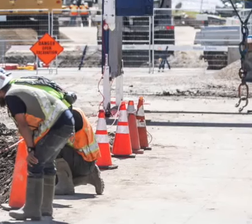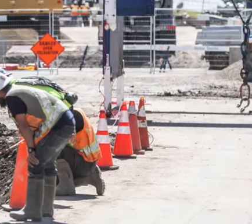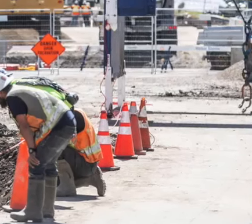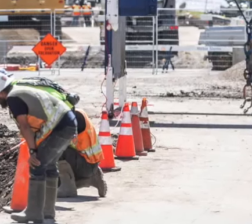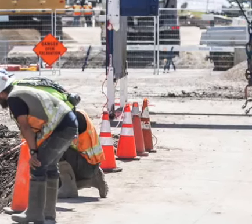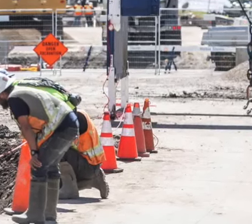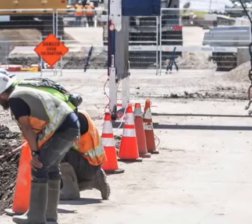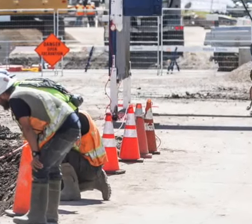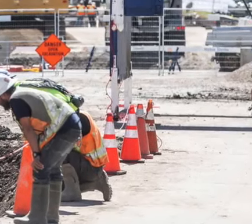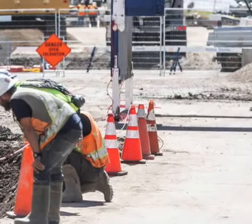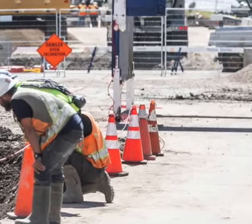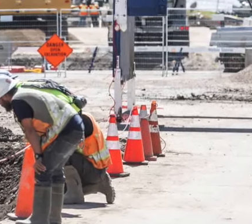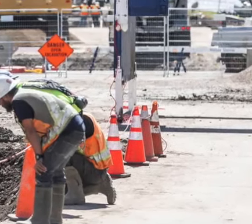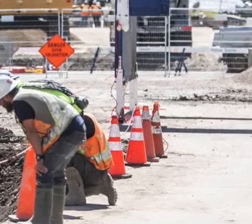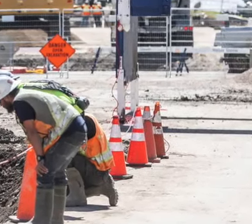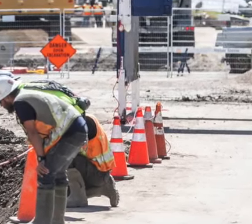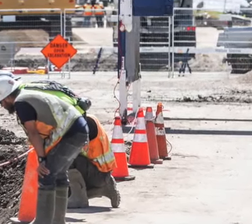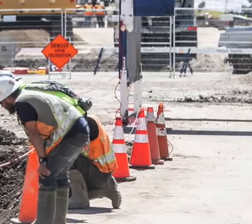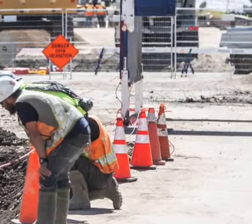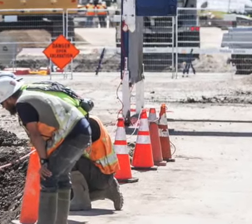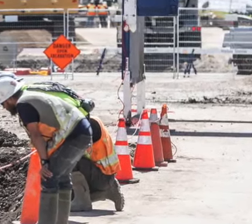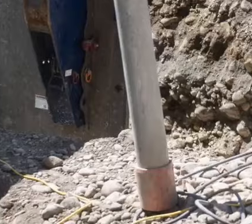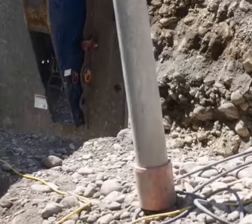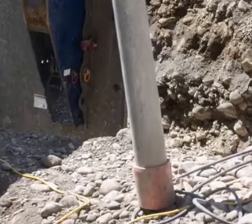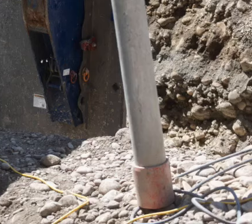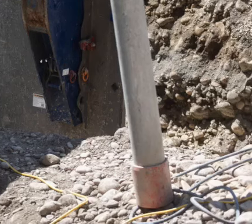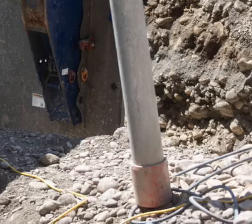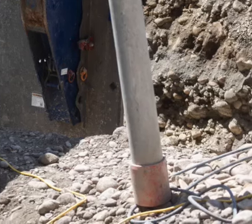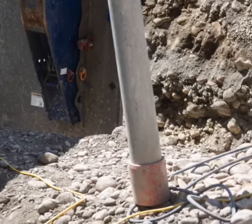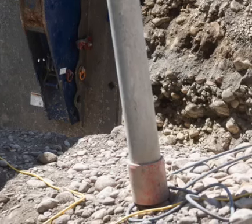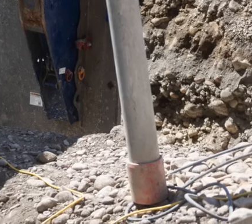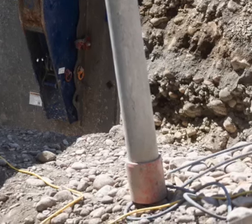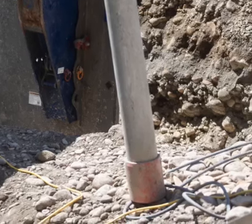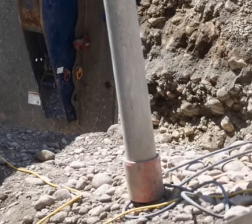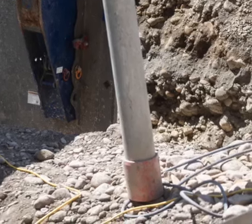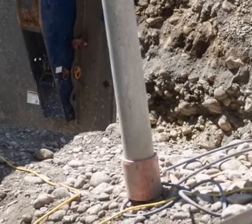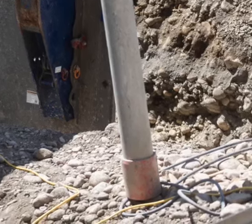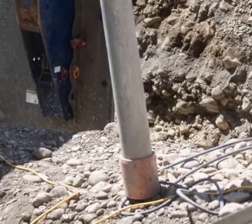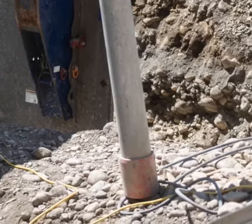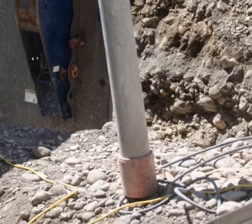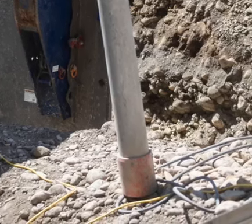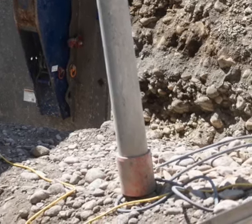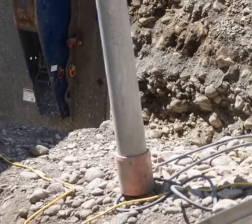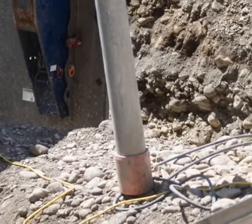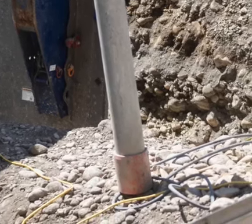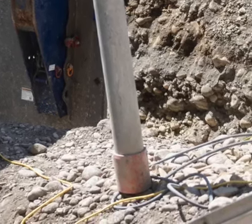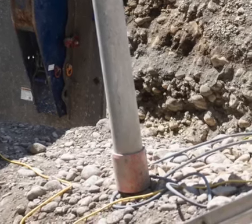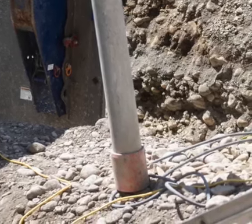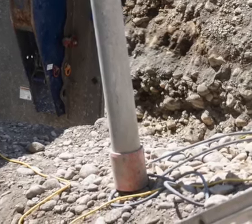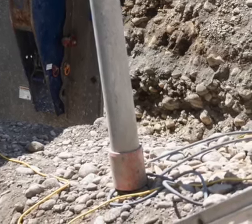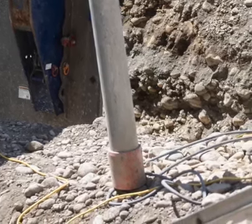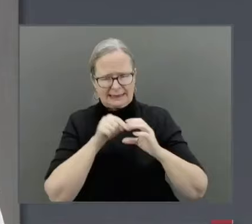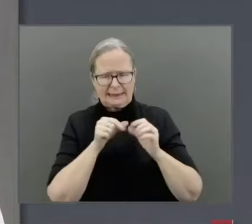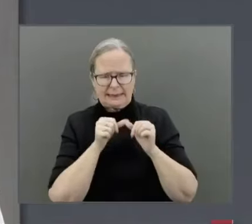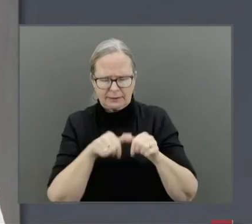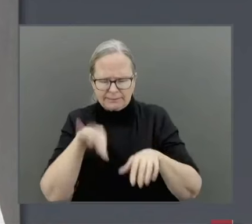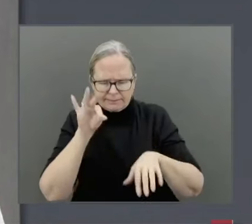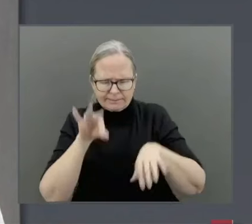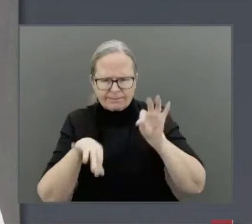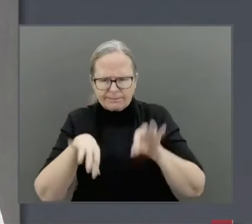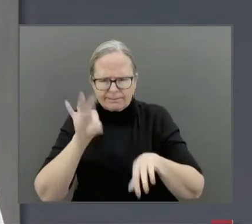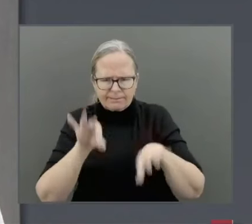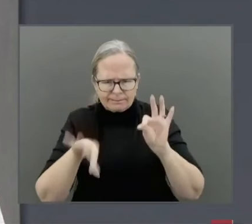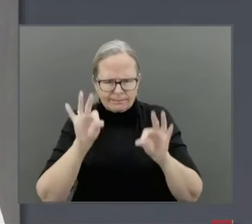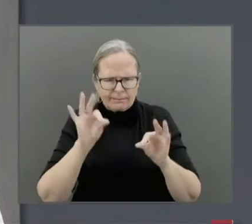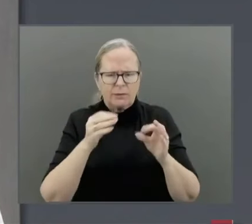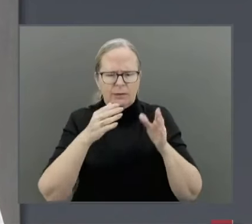Crews continue to cut and remove segments of the pipe where the hotspots are, and that work is about halfway done. The sections of pipe that